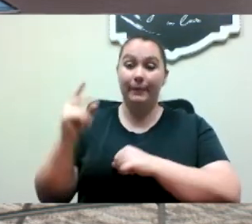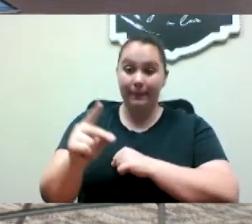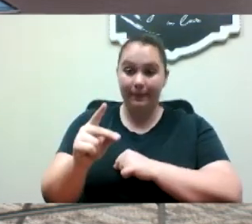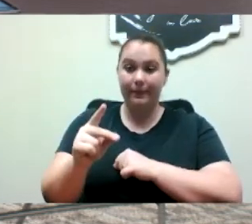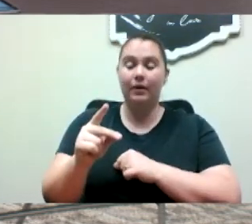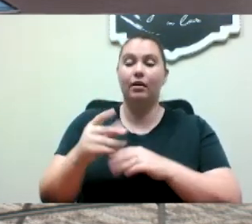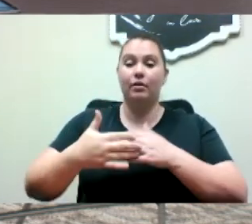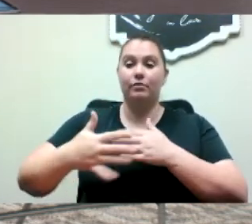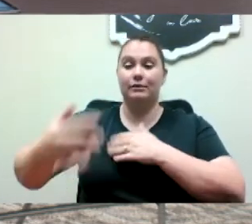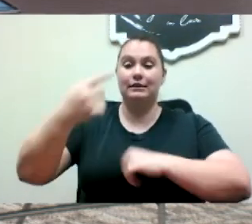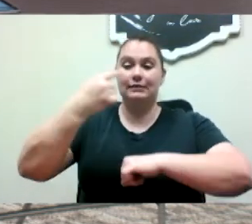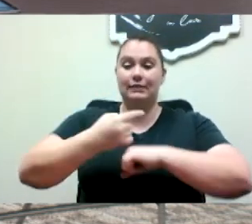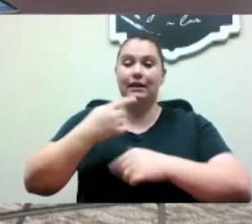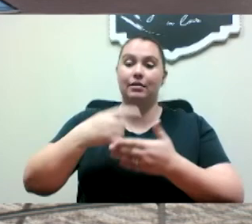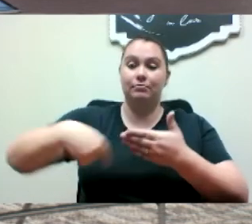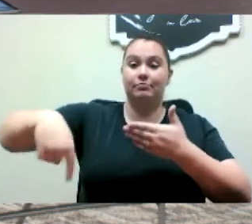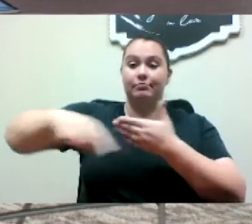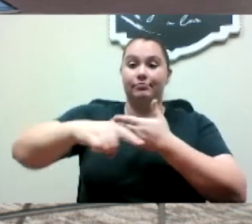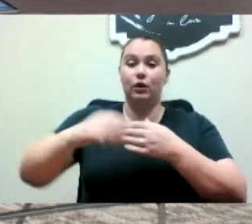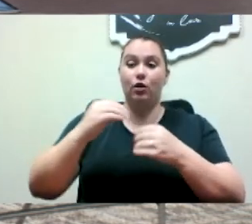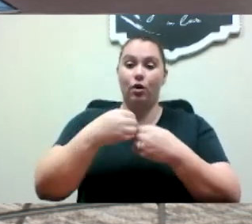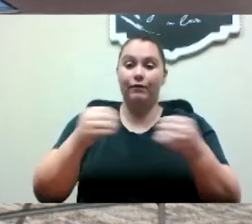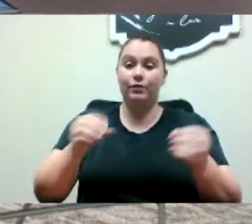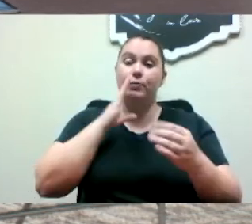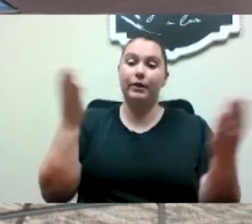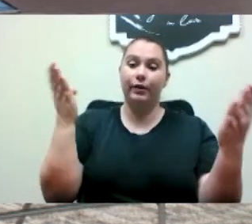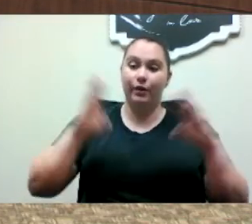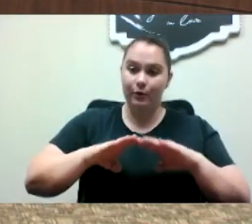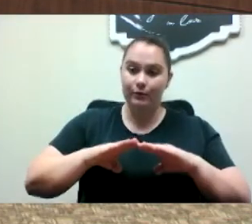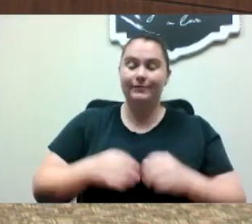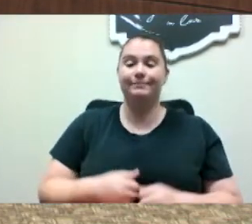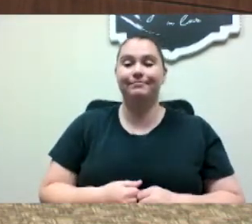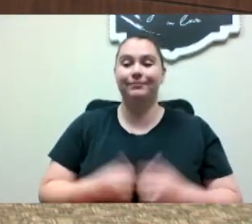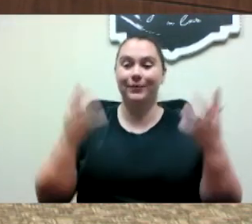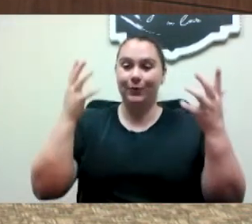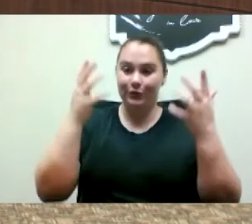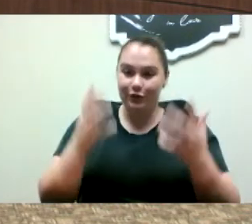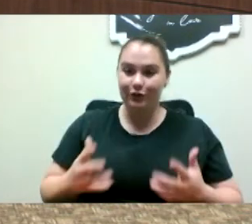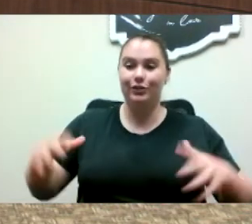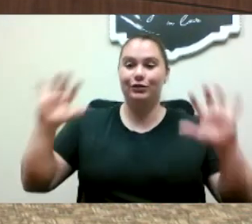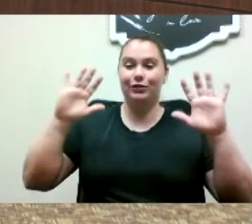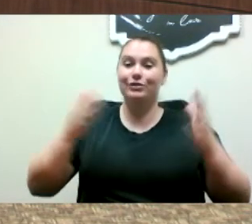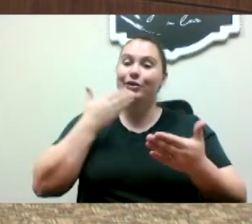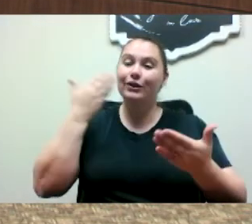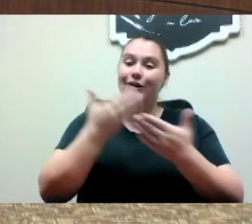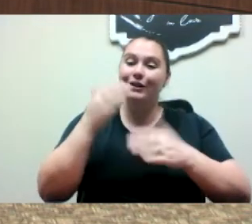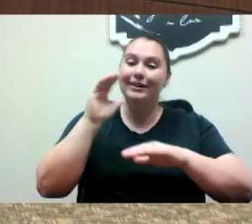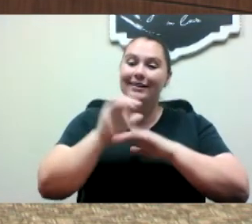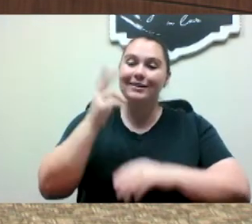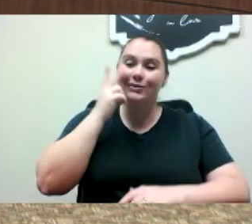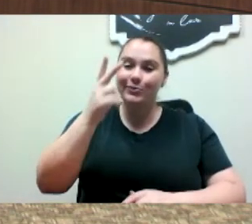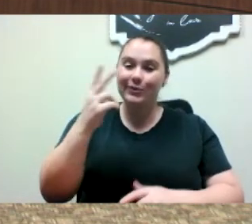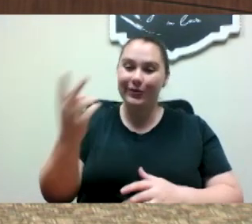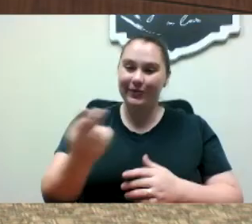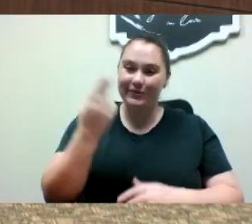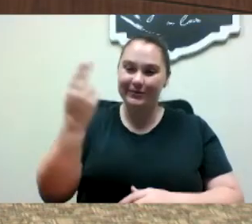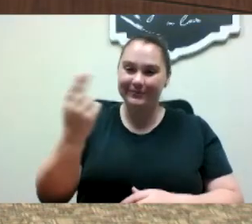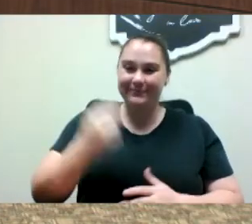closed the following week. Thank you. All right, thank you. We are adjourned. Good night. See you Thursday.